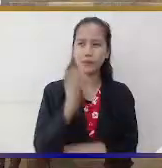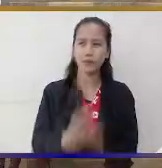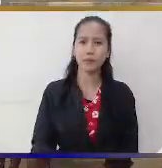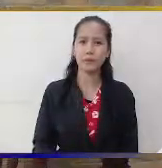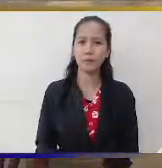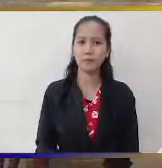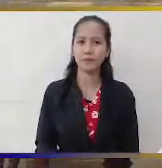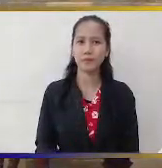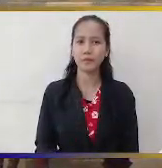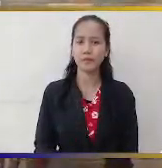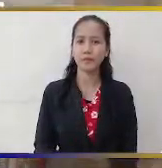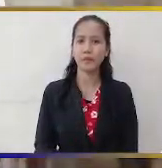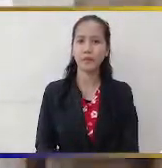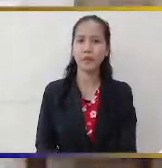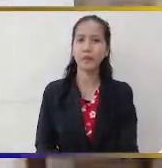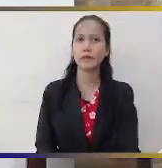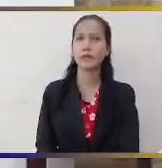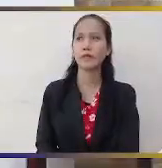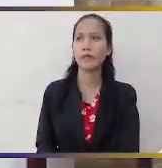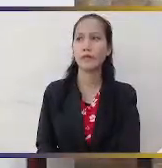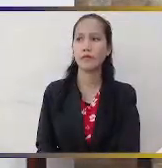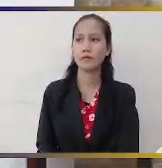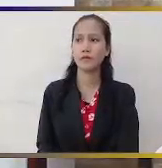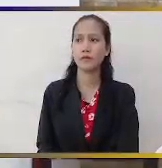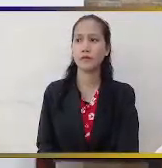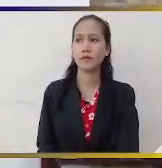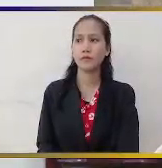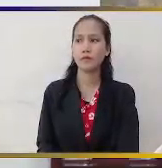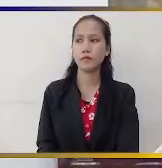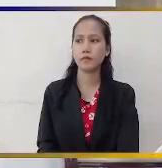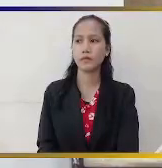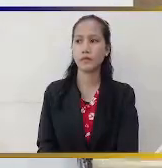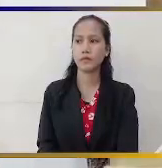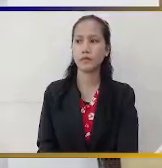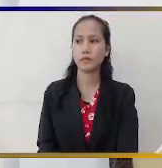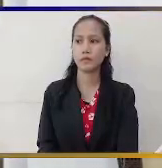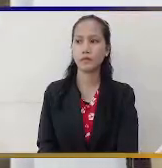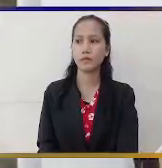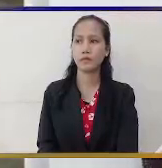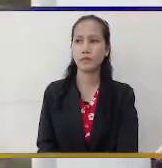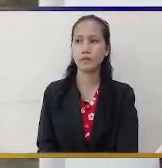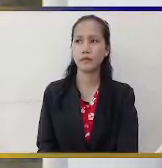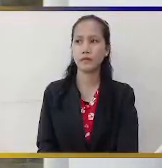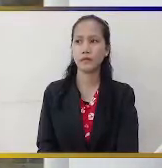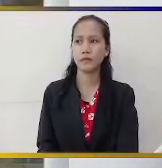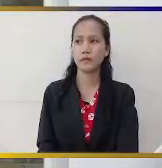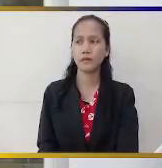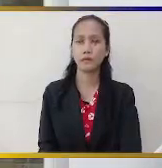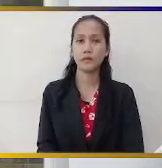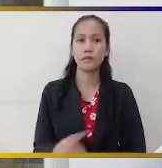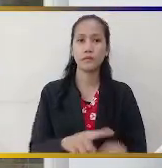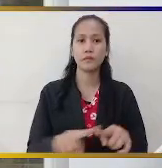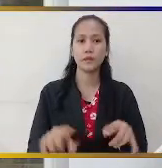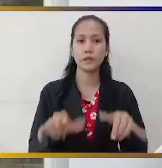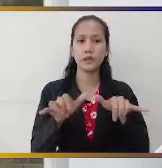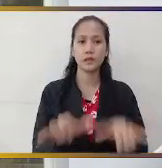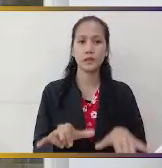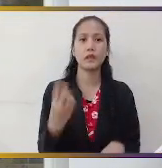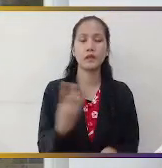it. But we still reap in the same proportion we sow. You say, what do you